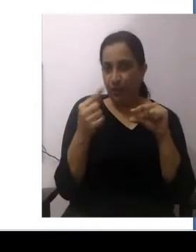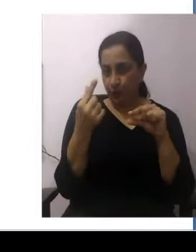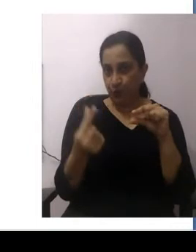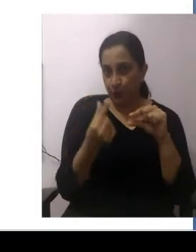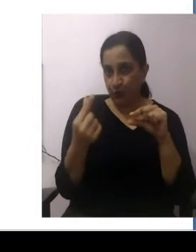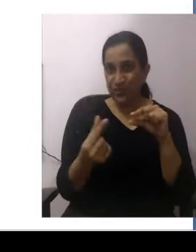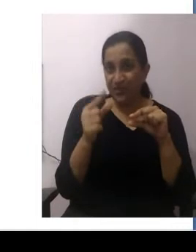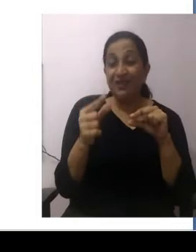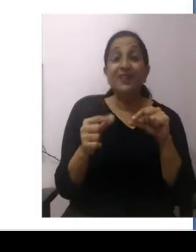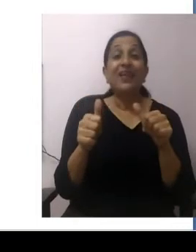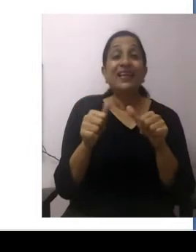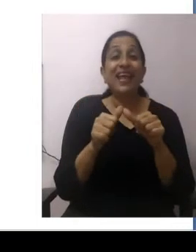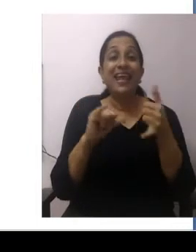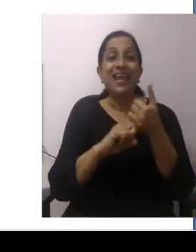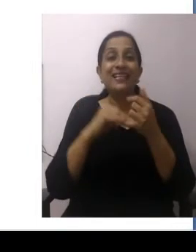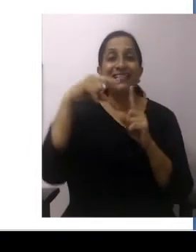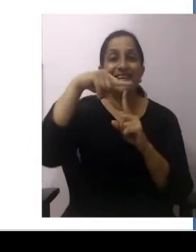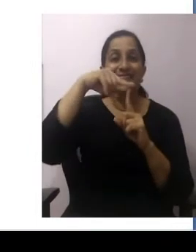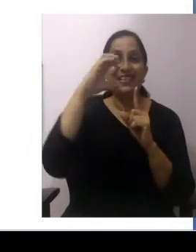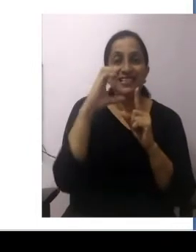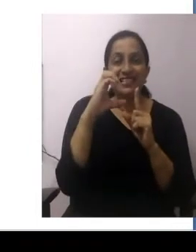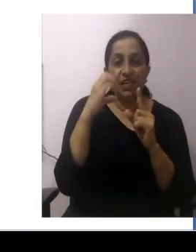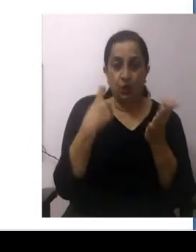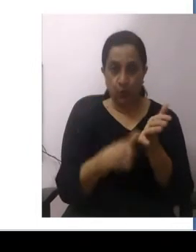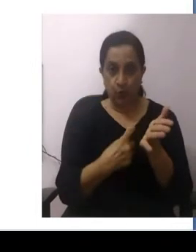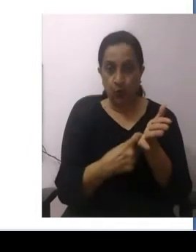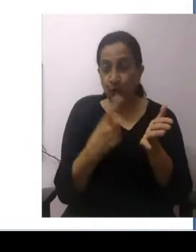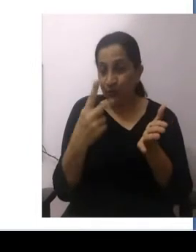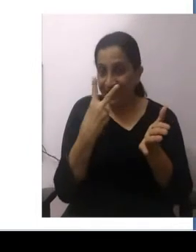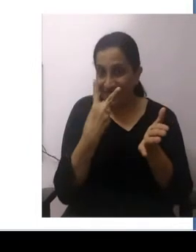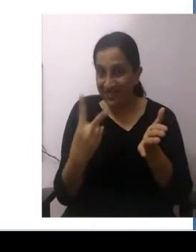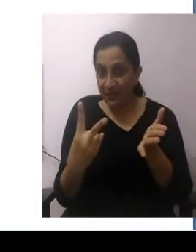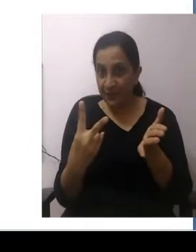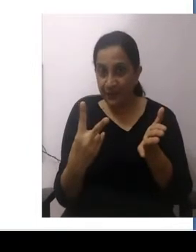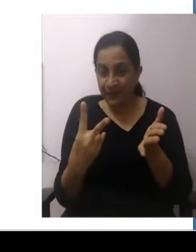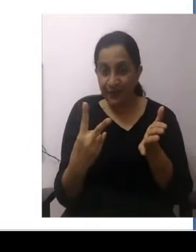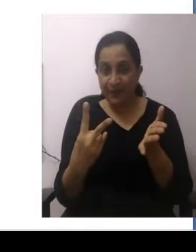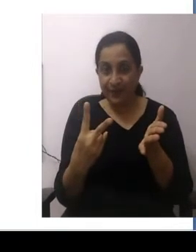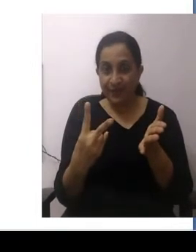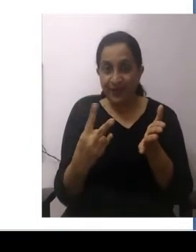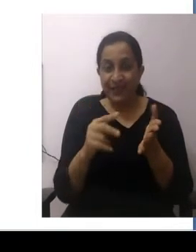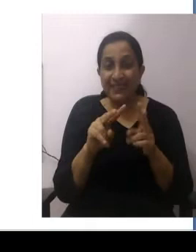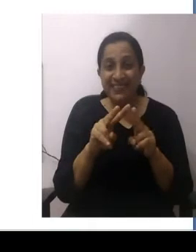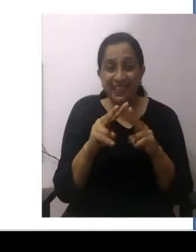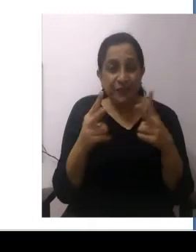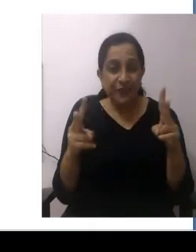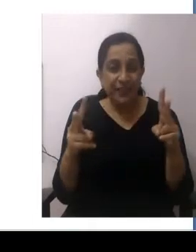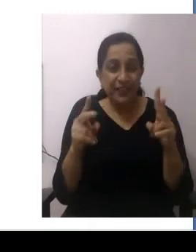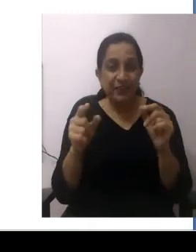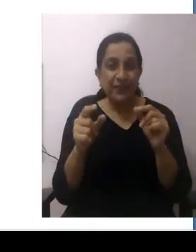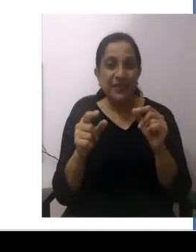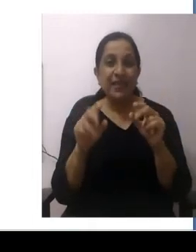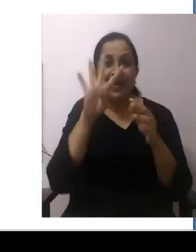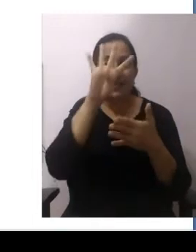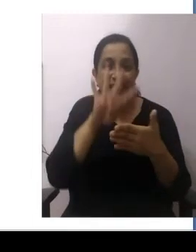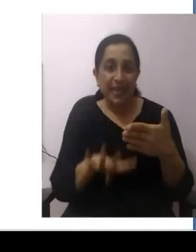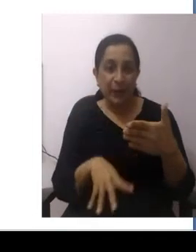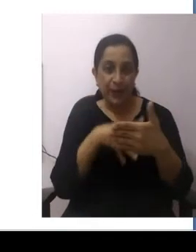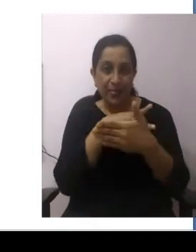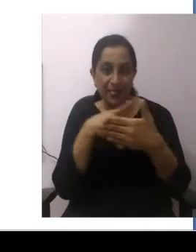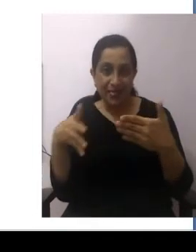all STC rule, you can see the detailed table is given